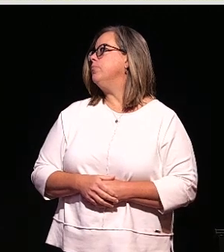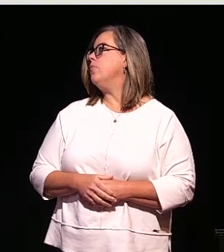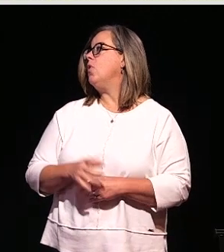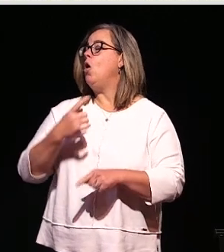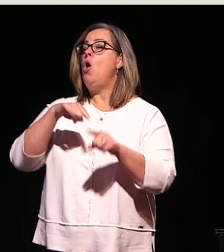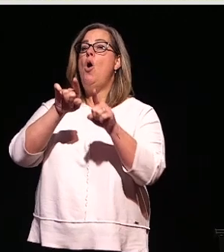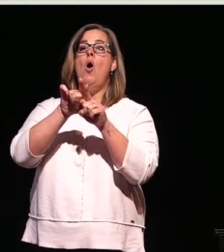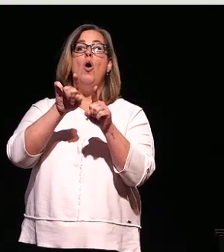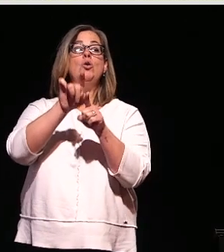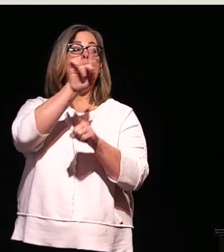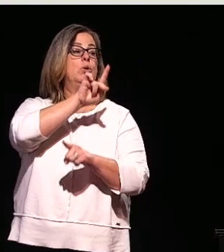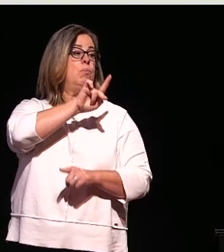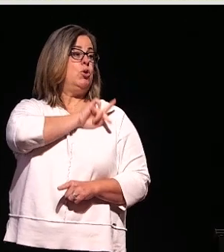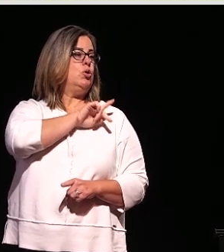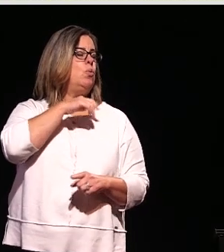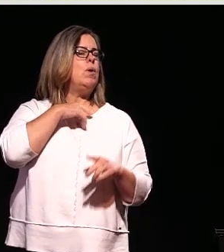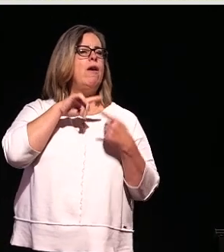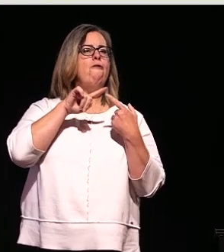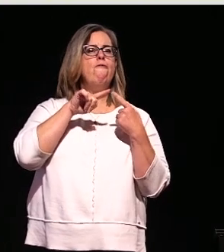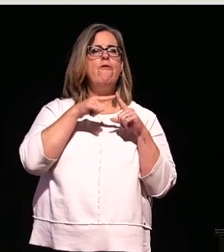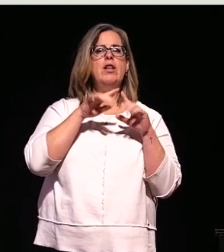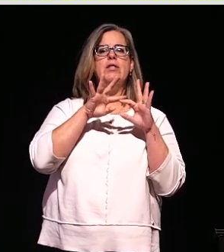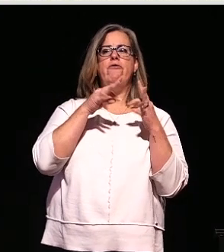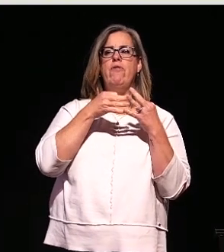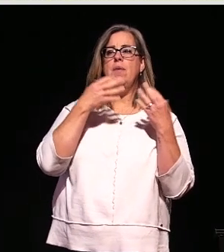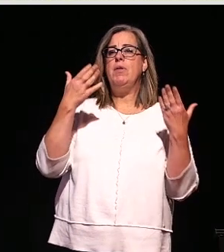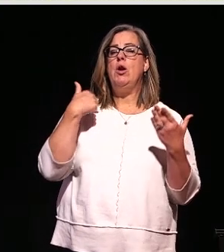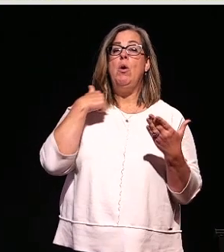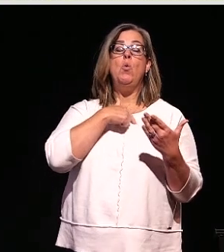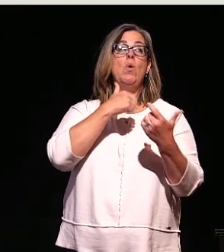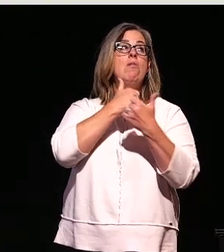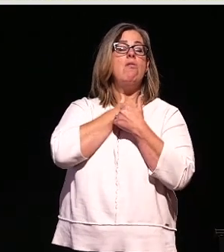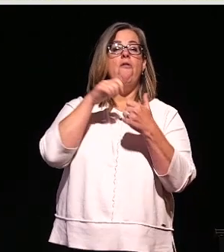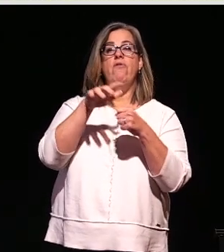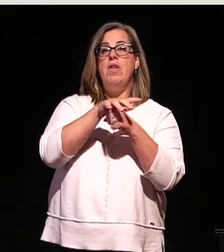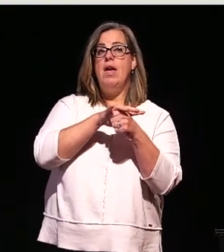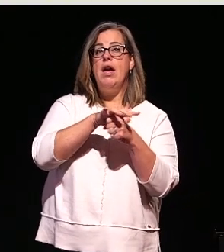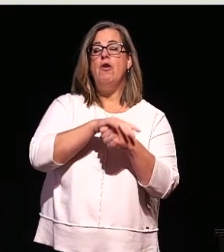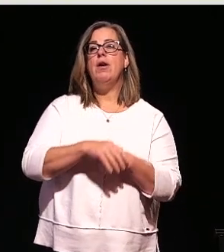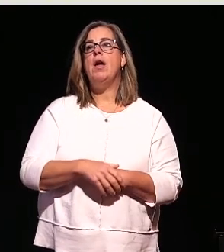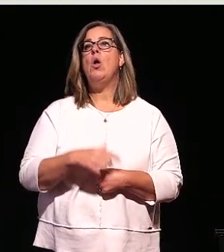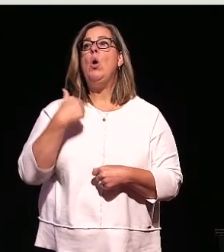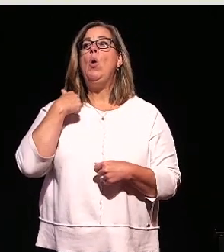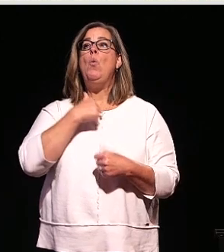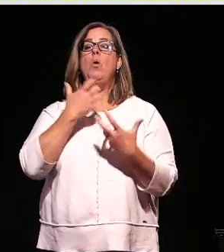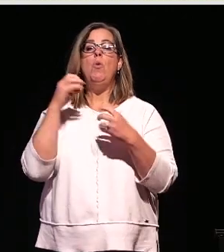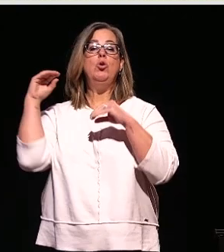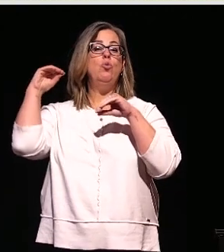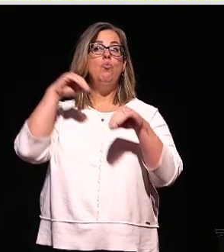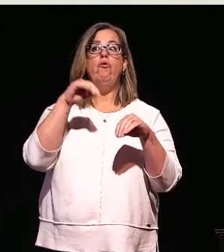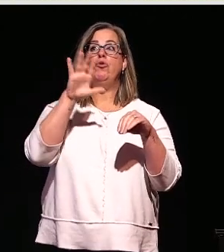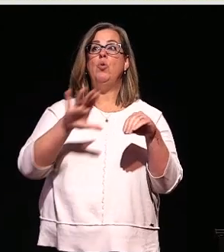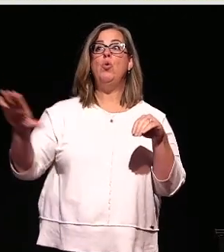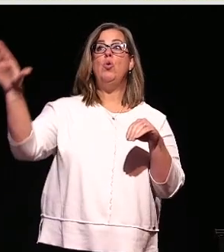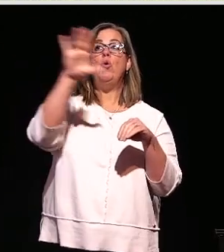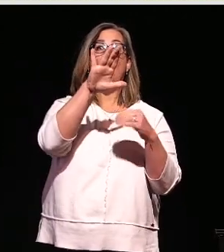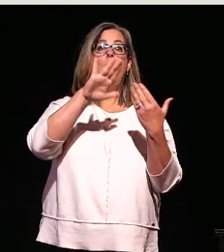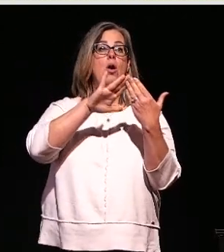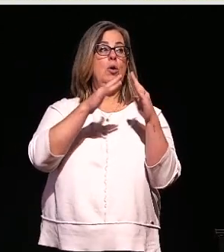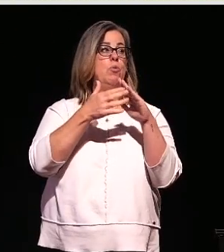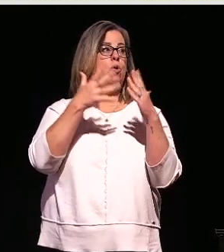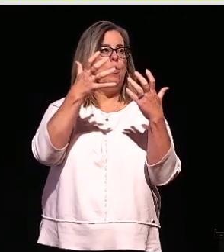also personal, though. We have friends and family here, and we love this region. We're coming to your community. Help us make it happen